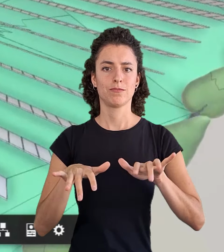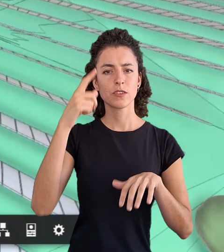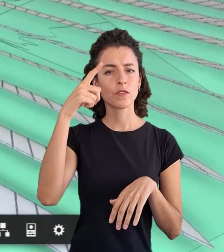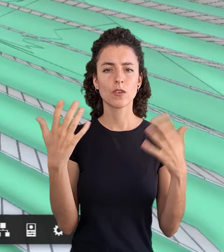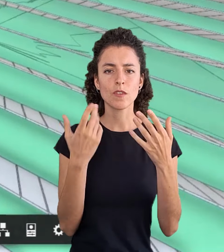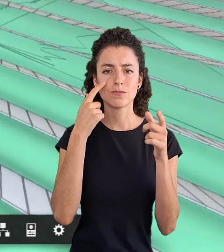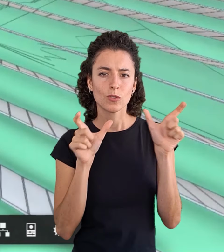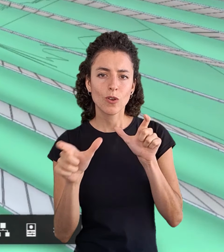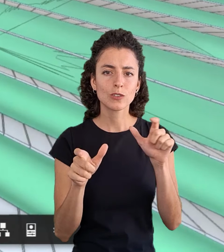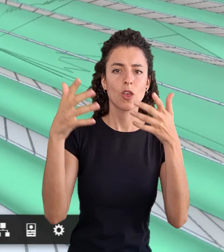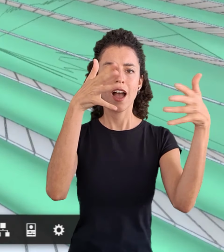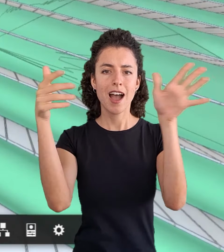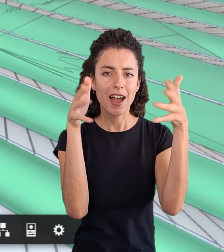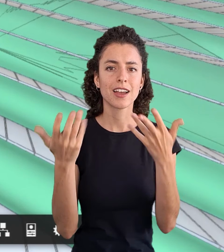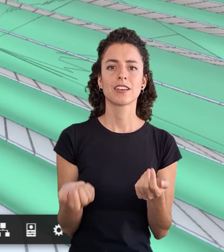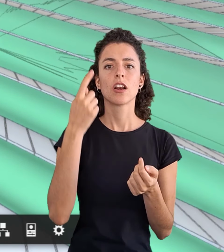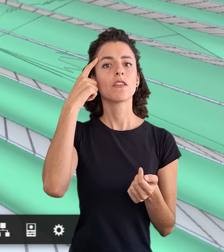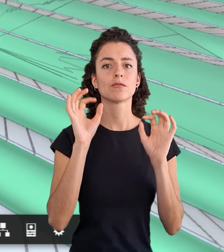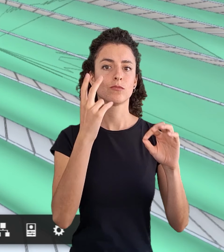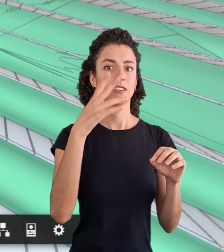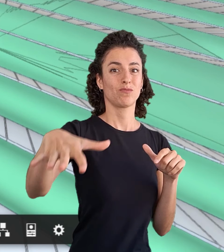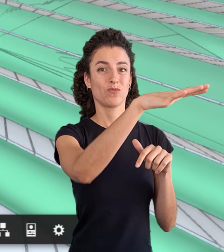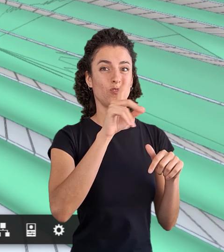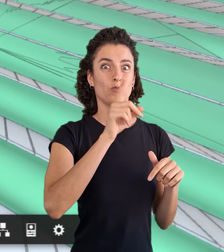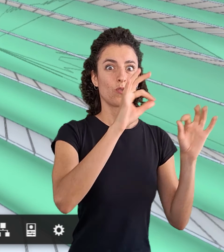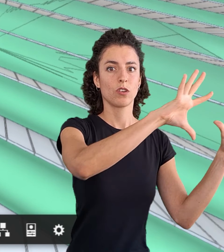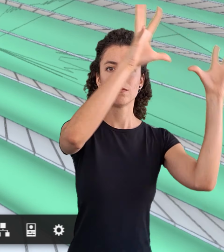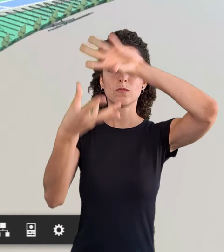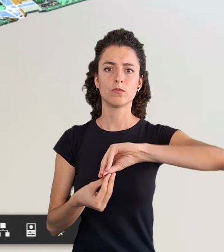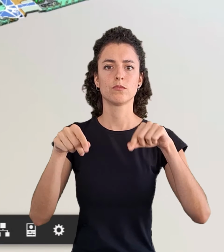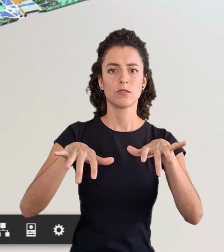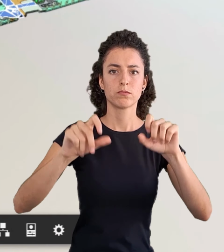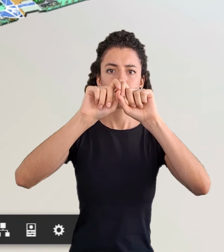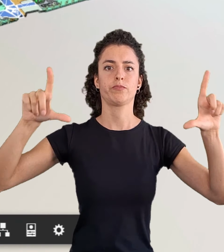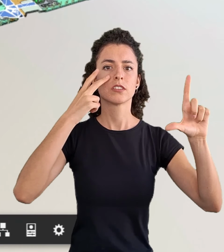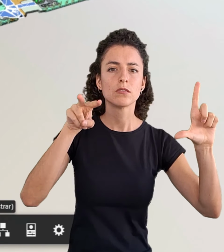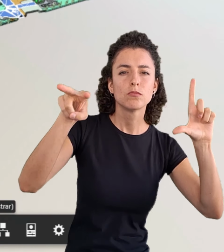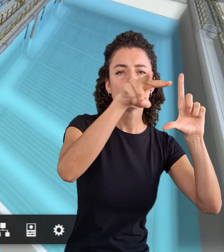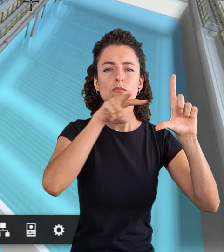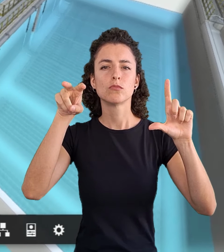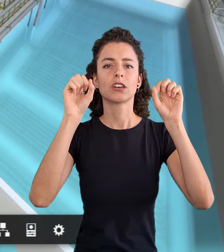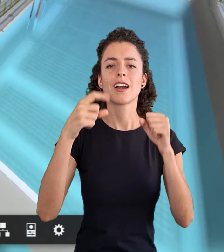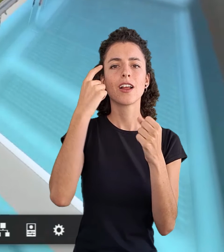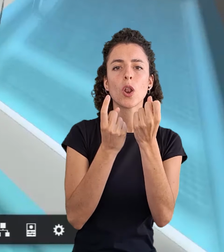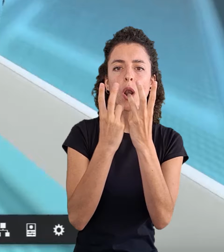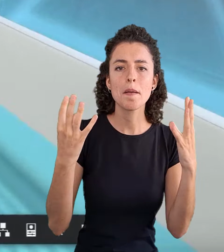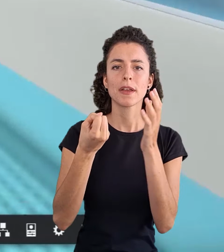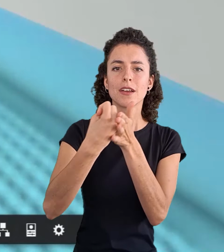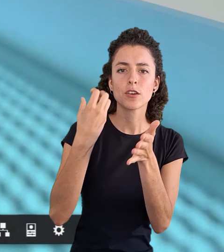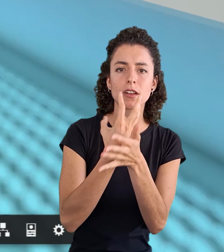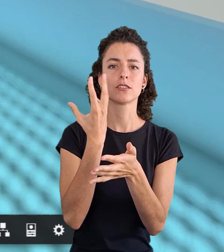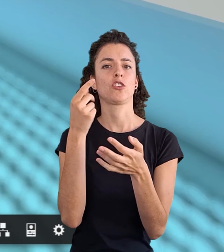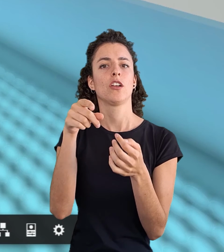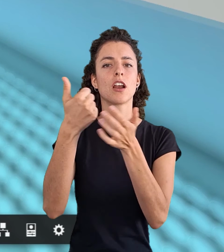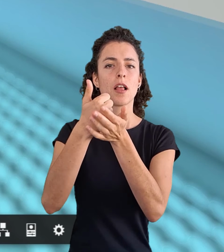the plant's digital twin, which allows us to centralize information and transform raw data into valuable